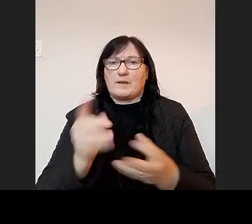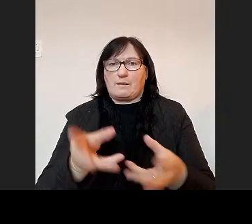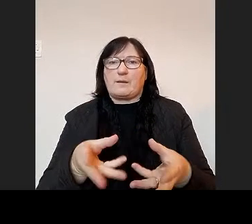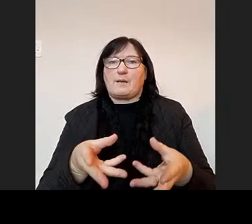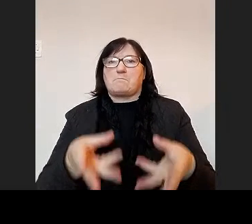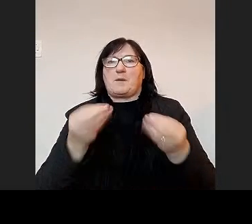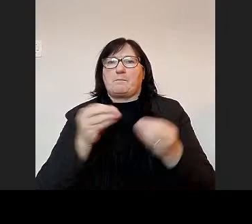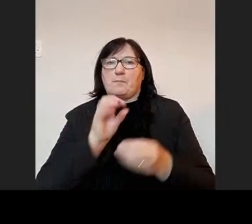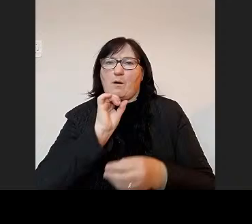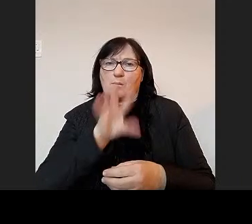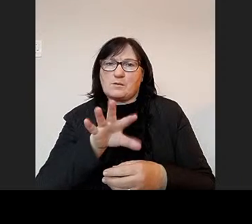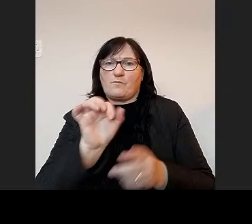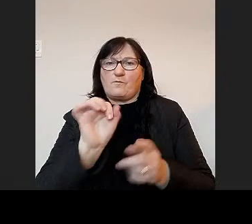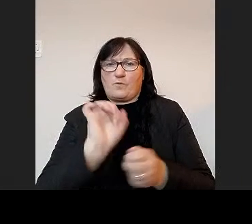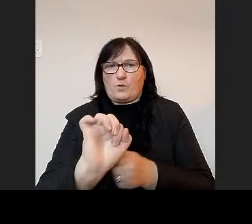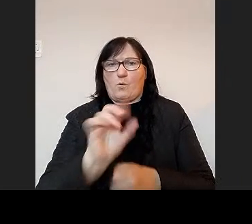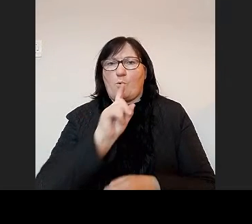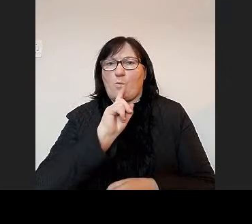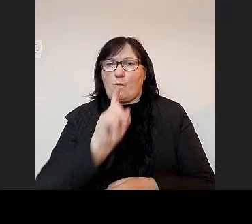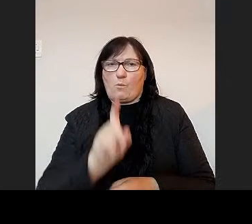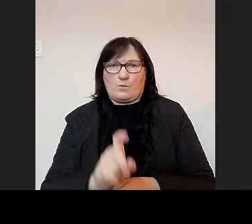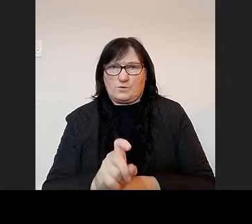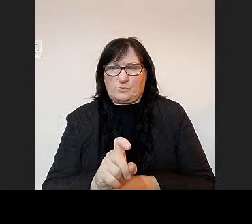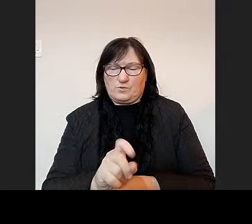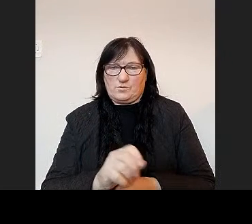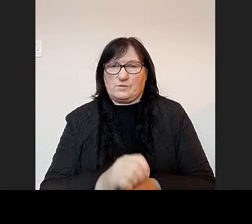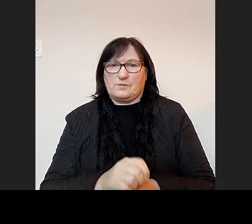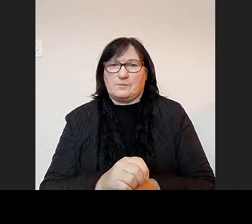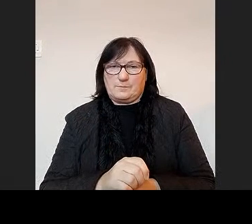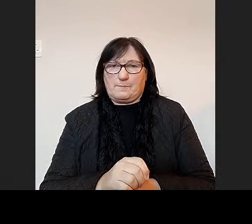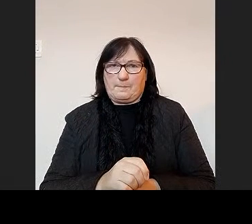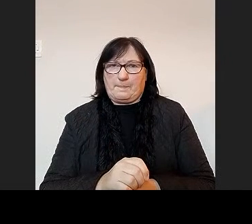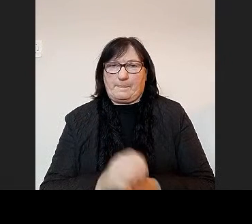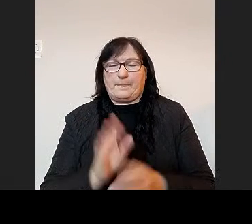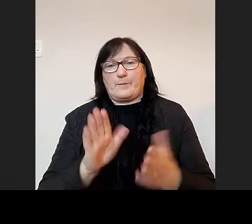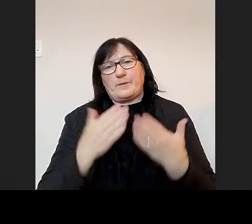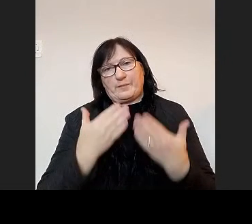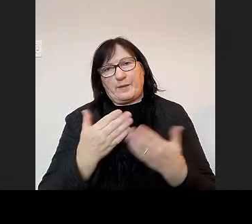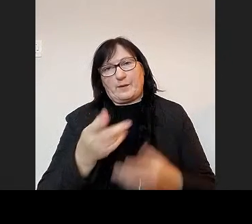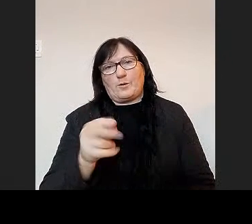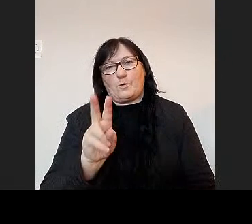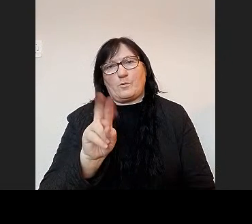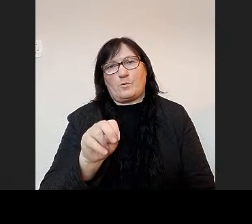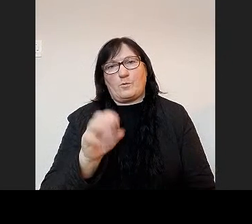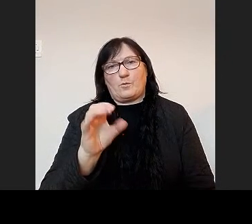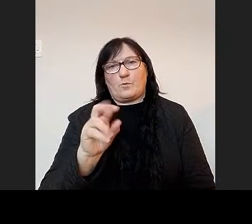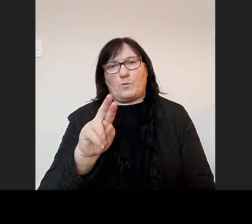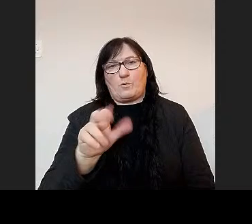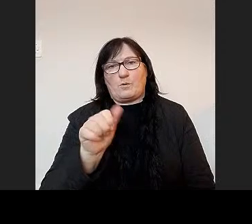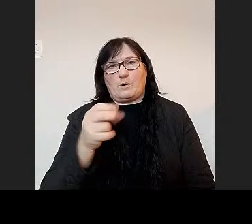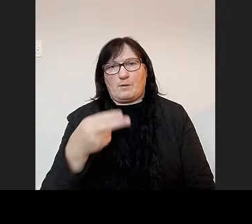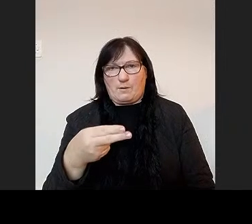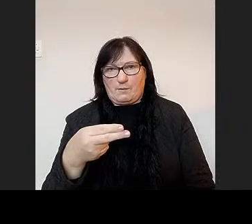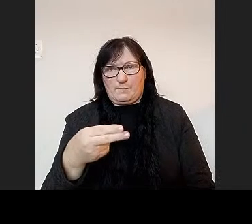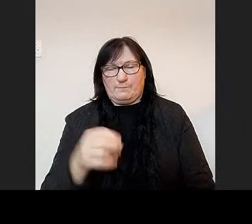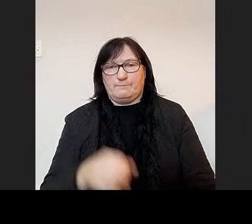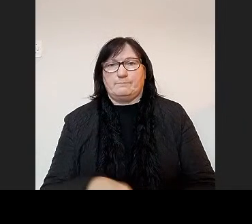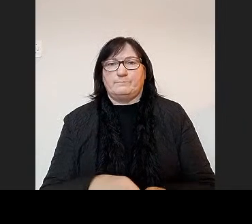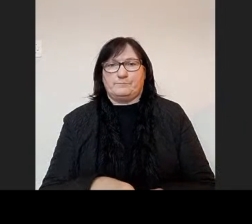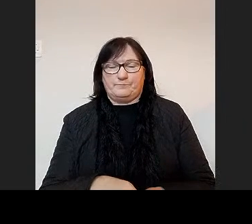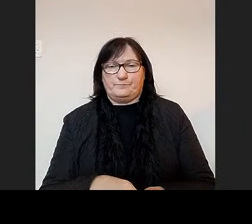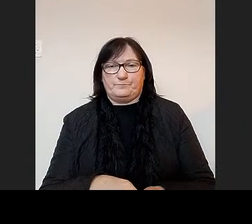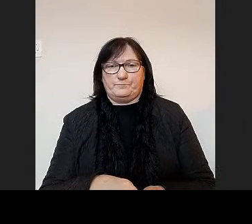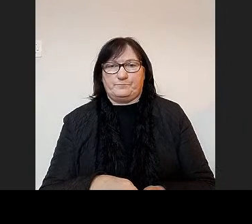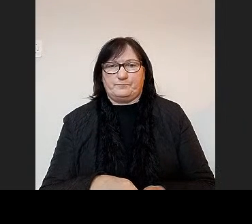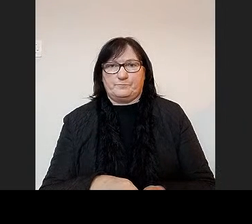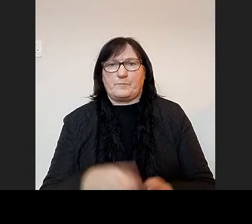have. Thank you very much, Nora and your team. Before we proceed, I would like